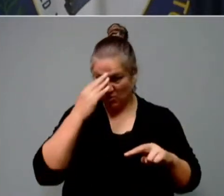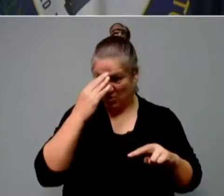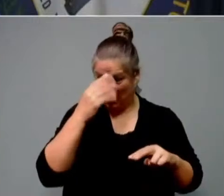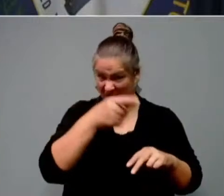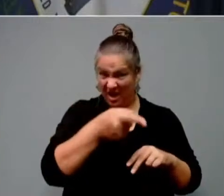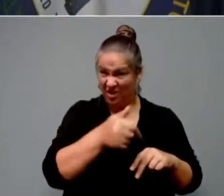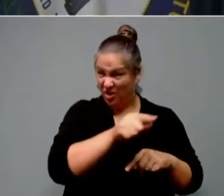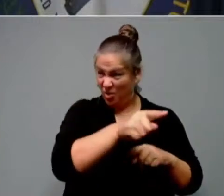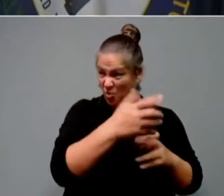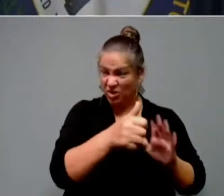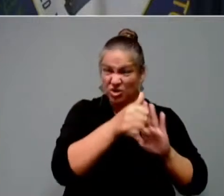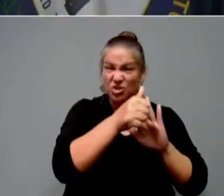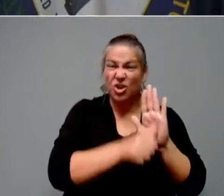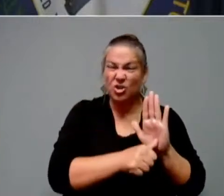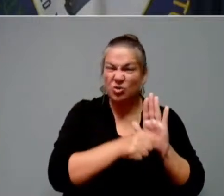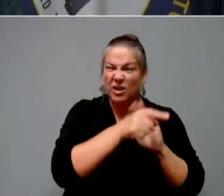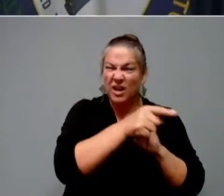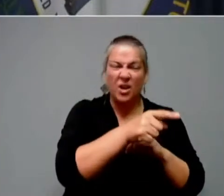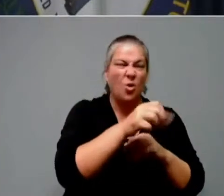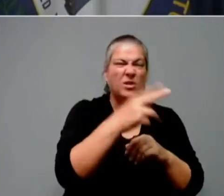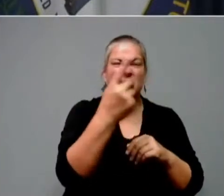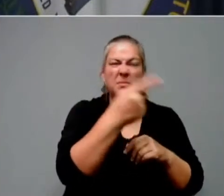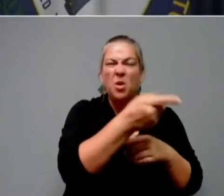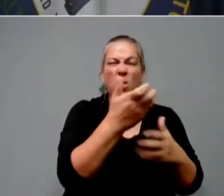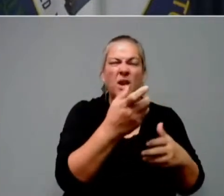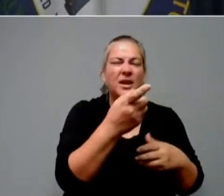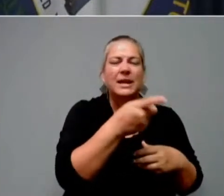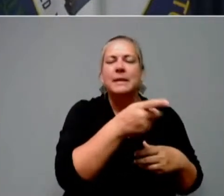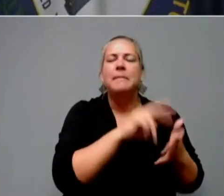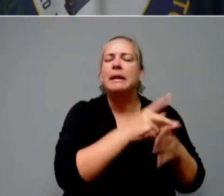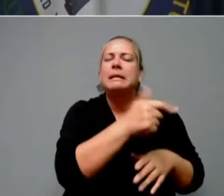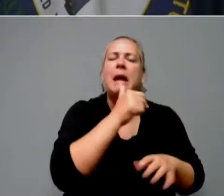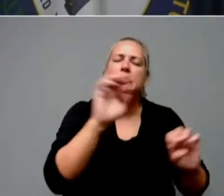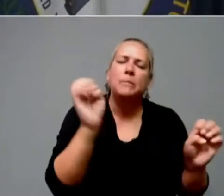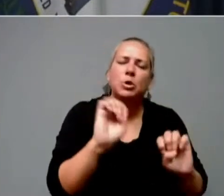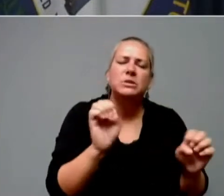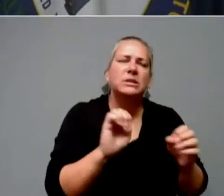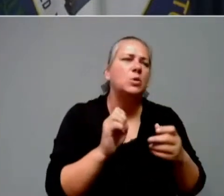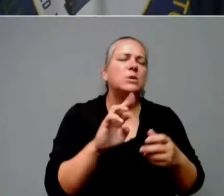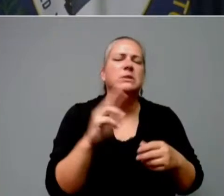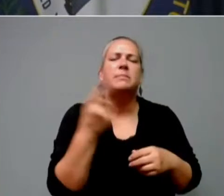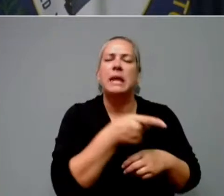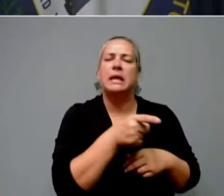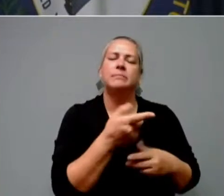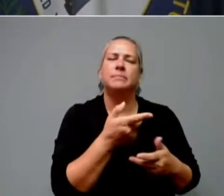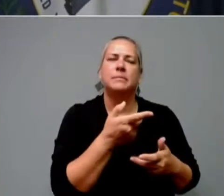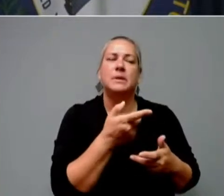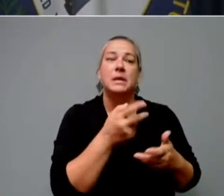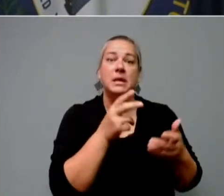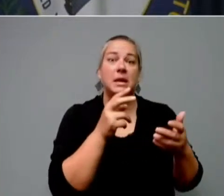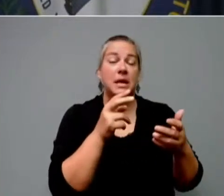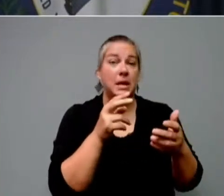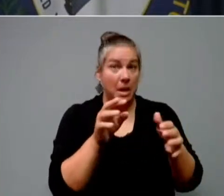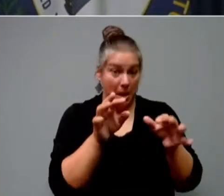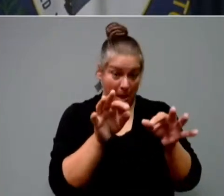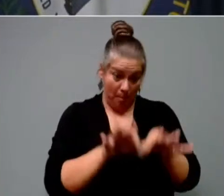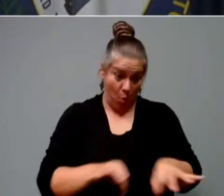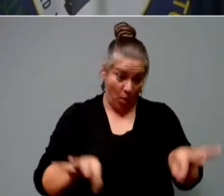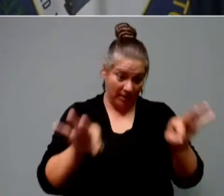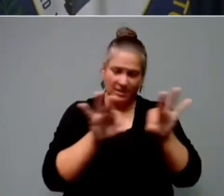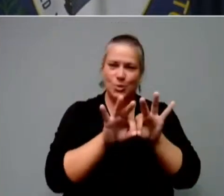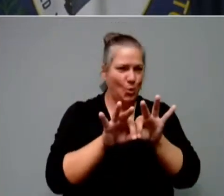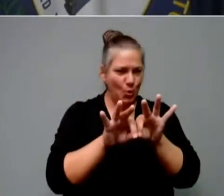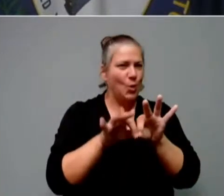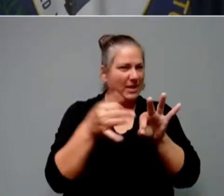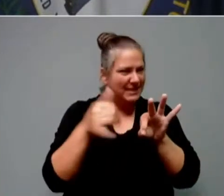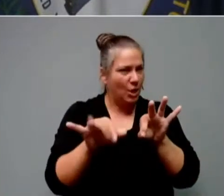admission to the hospital after them. So things that are not emergent or urgent. Now, remember, that doesn't mean they're not important. Having a tumor removed